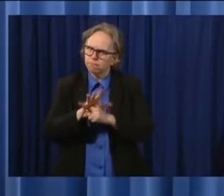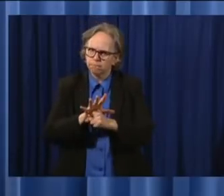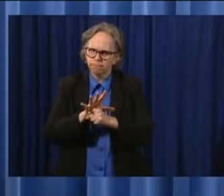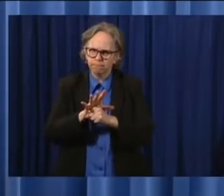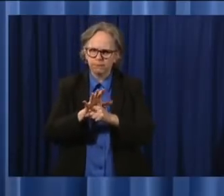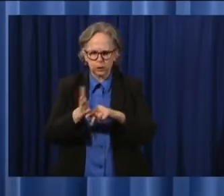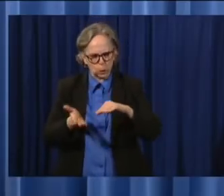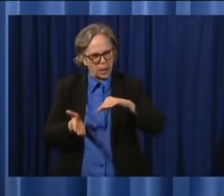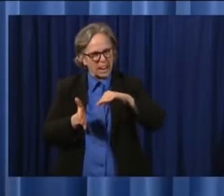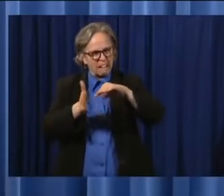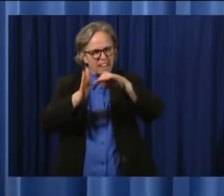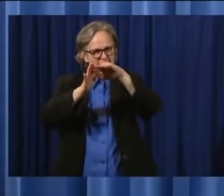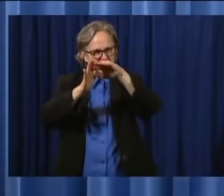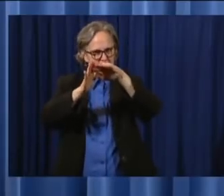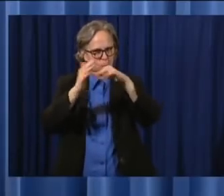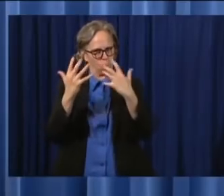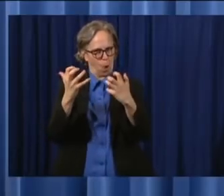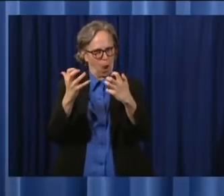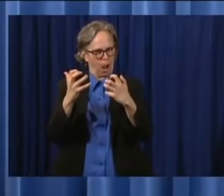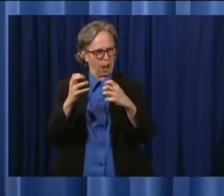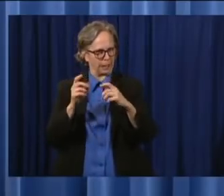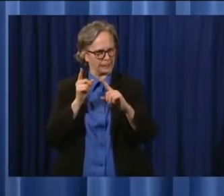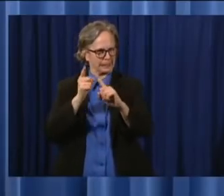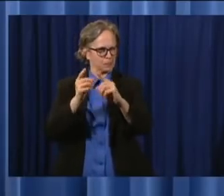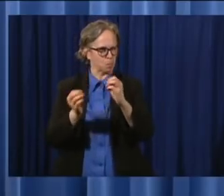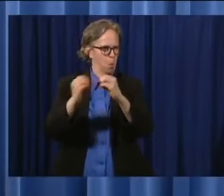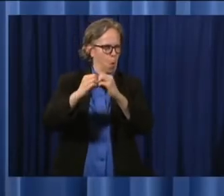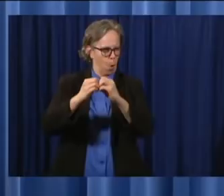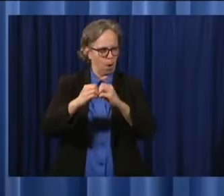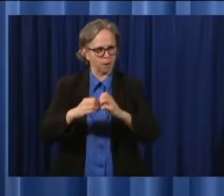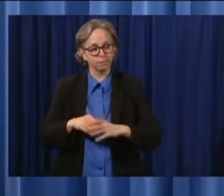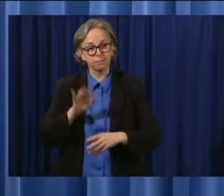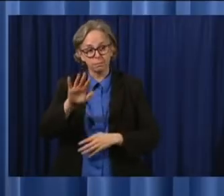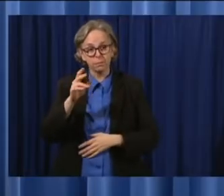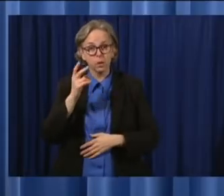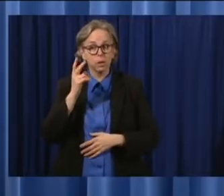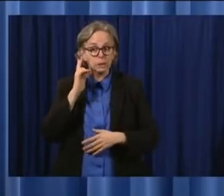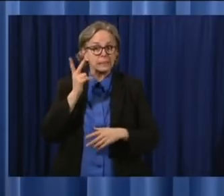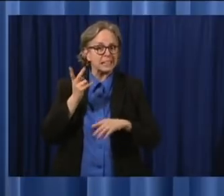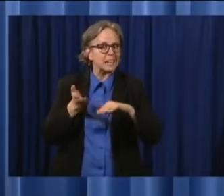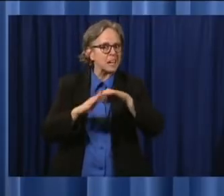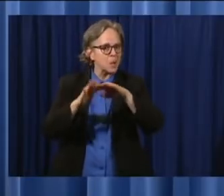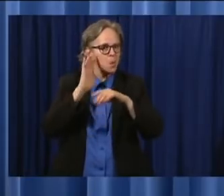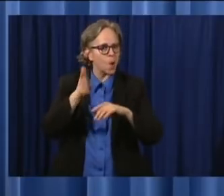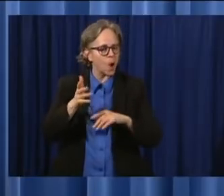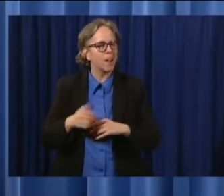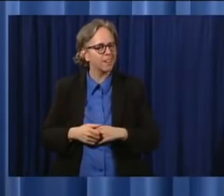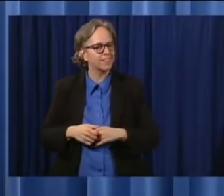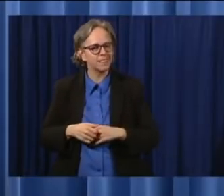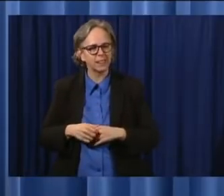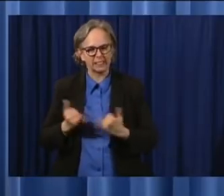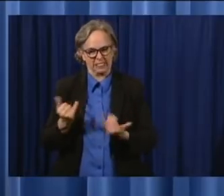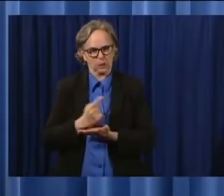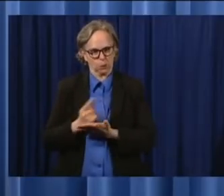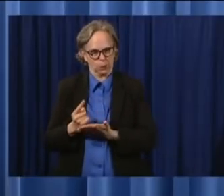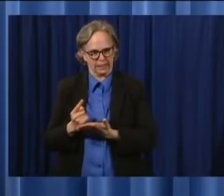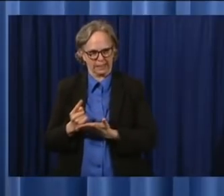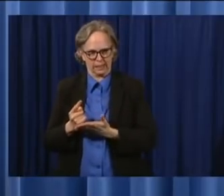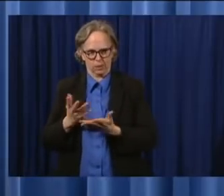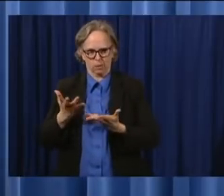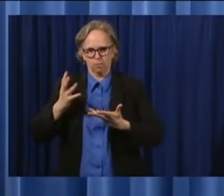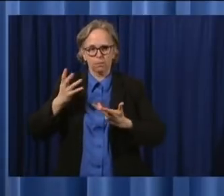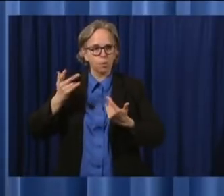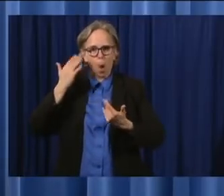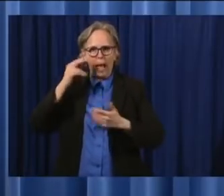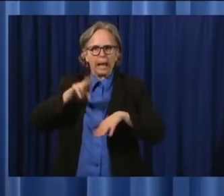go up when we start, certainly when we start with the National Guard testing this week. You're going to see those numbers go